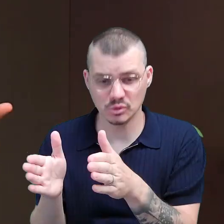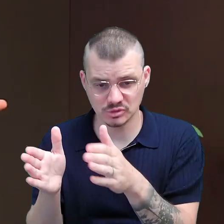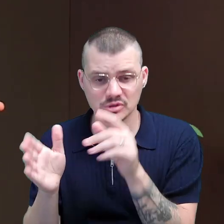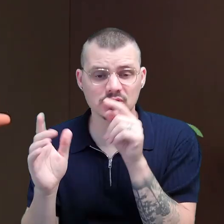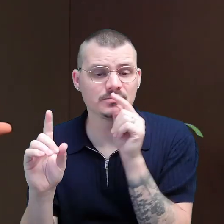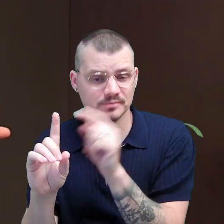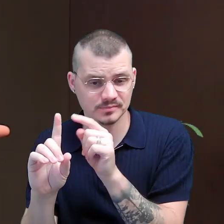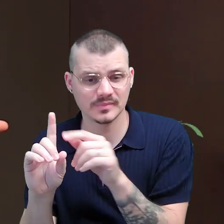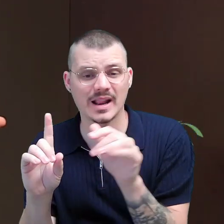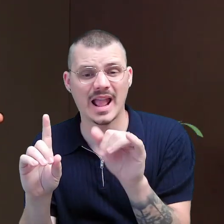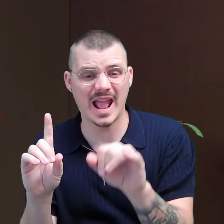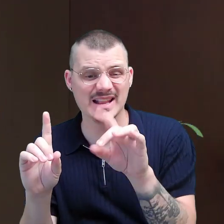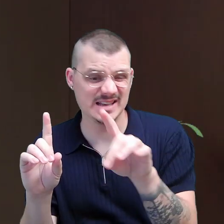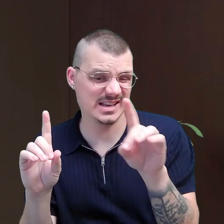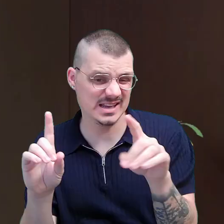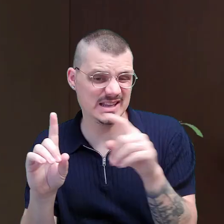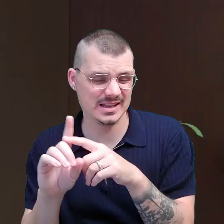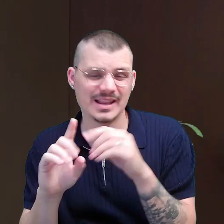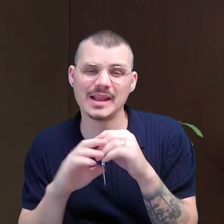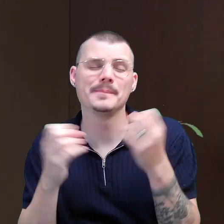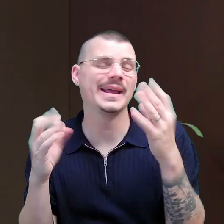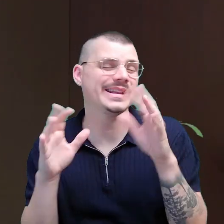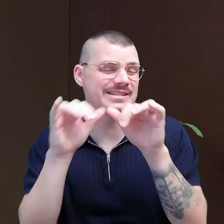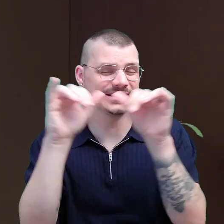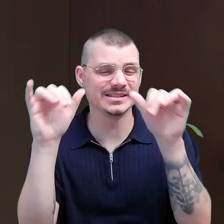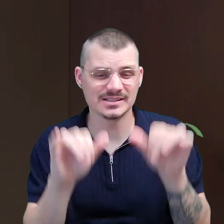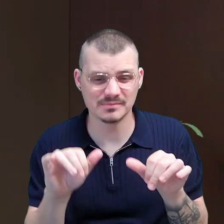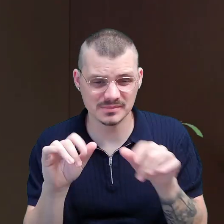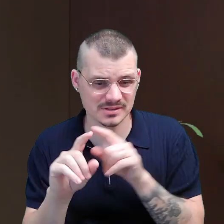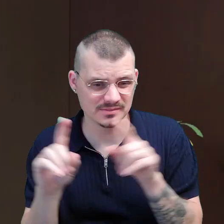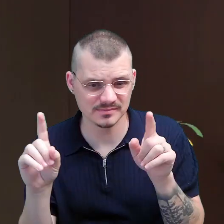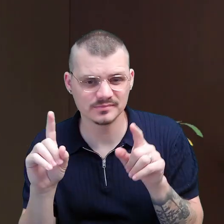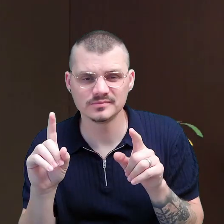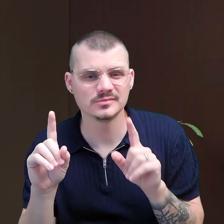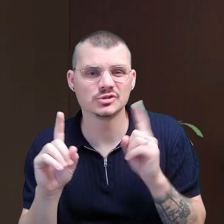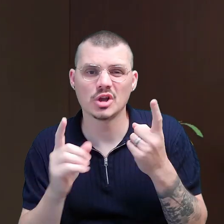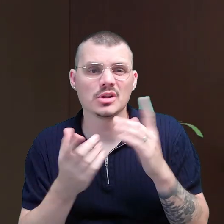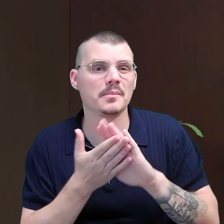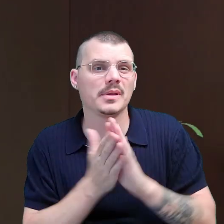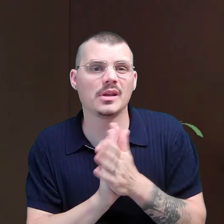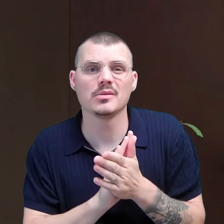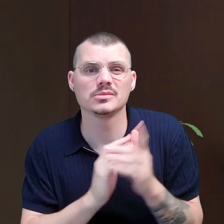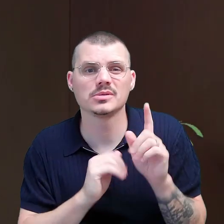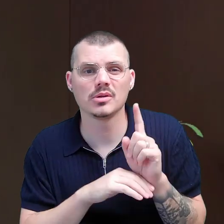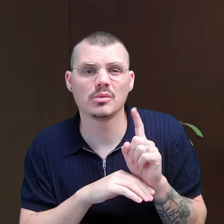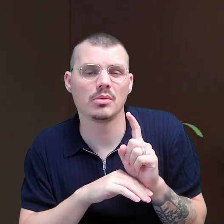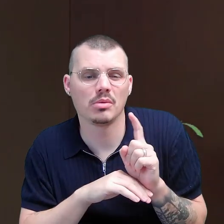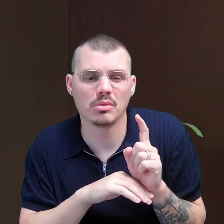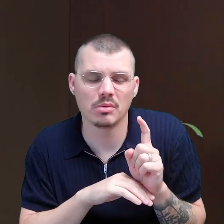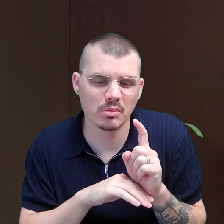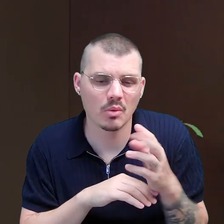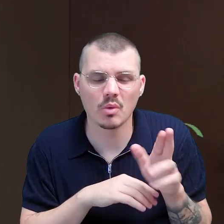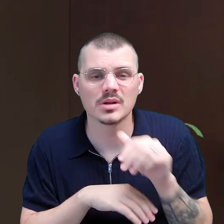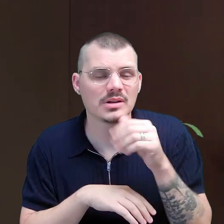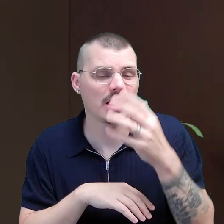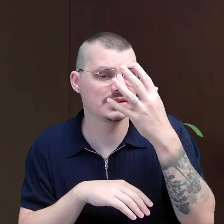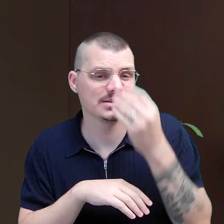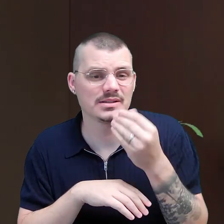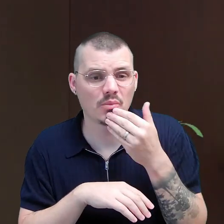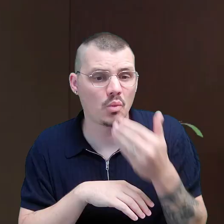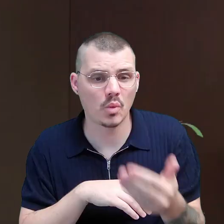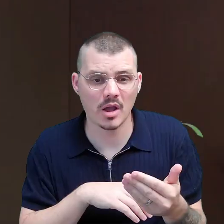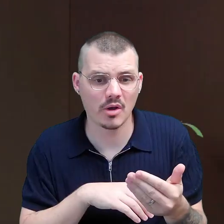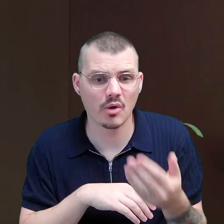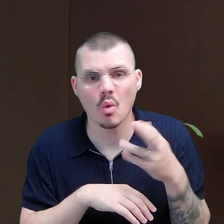a person with an IDD in many systems just becomes sluggish or